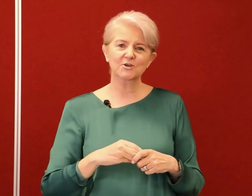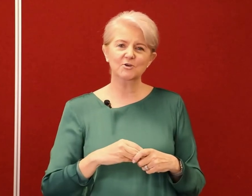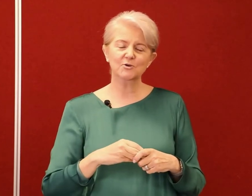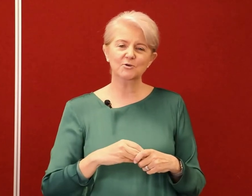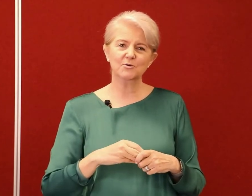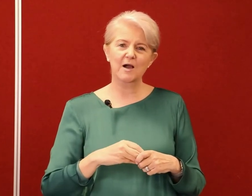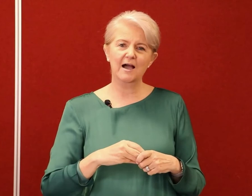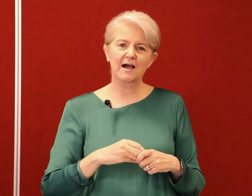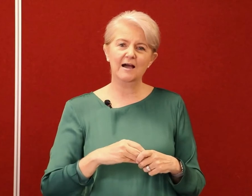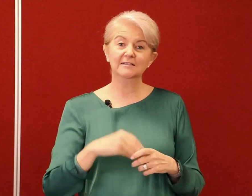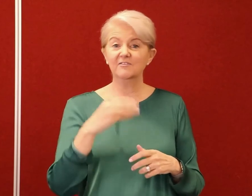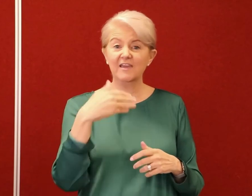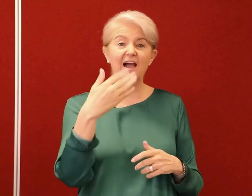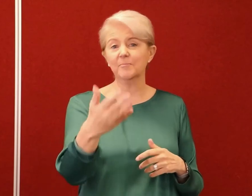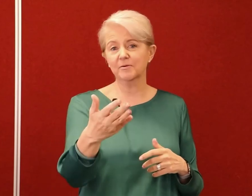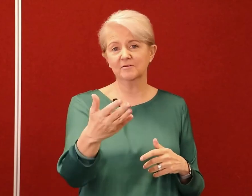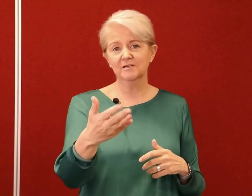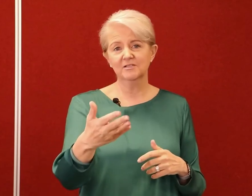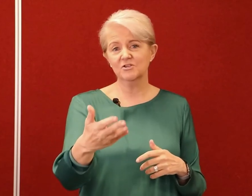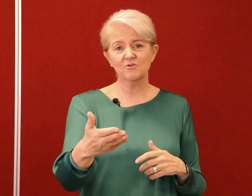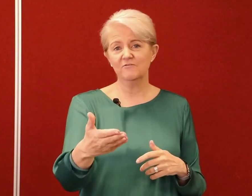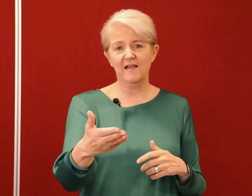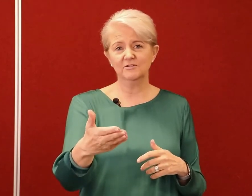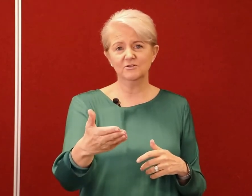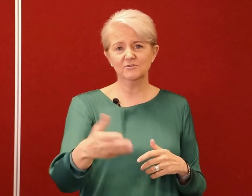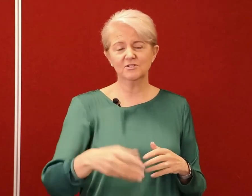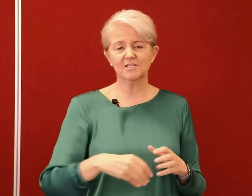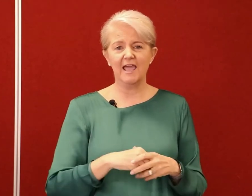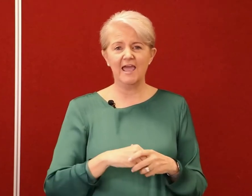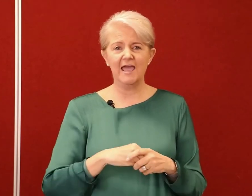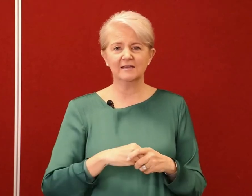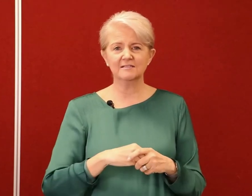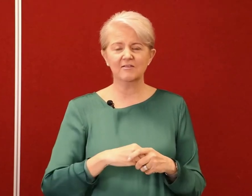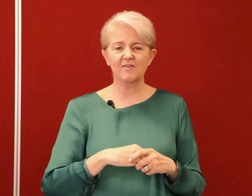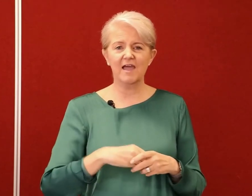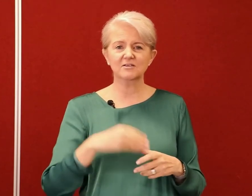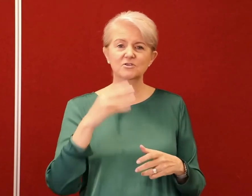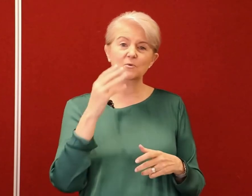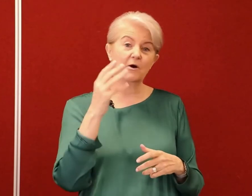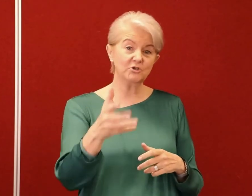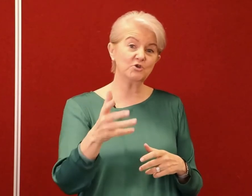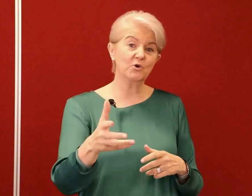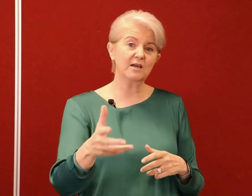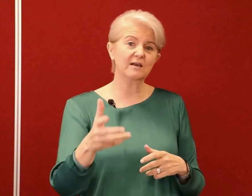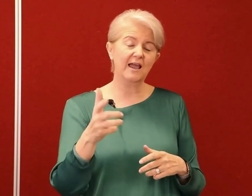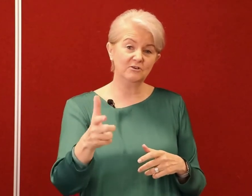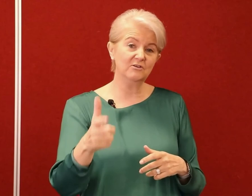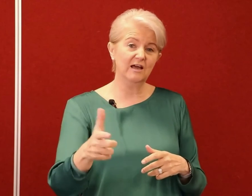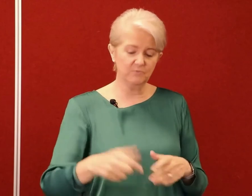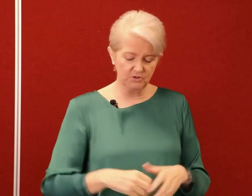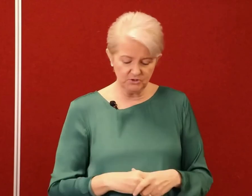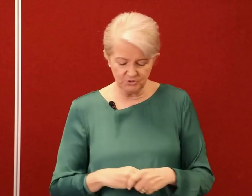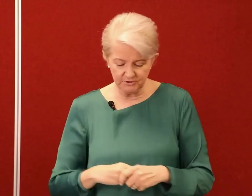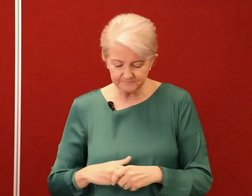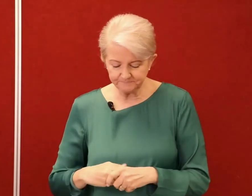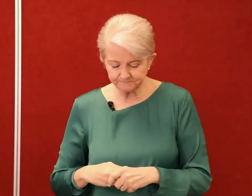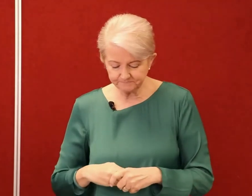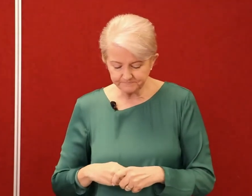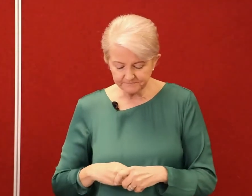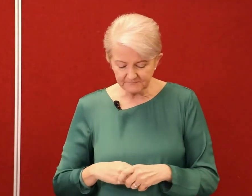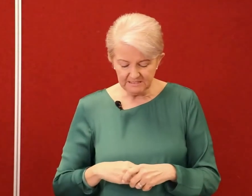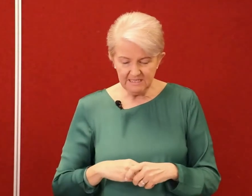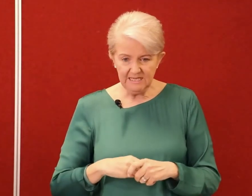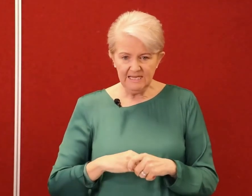that you are living up to your values and that you are enjoying and you love what you do.